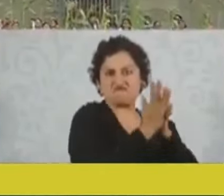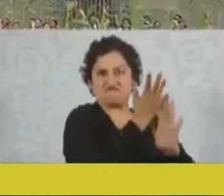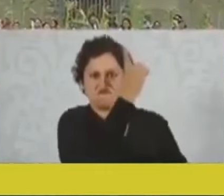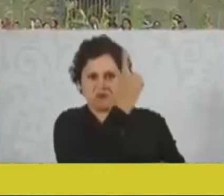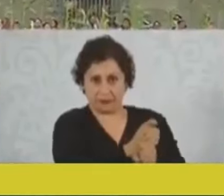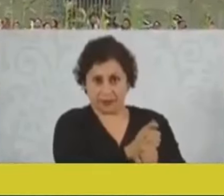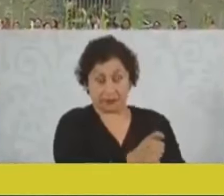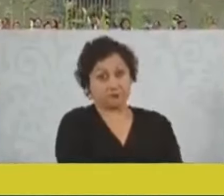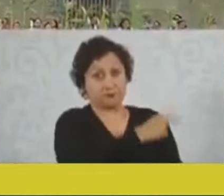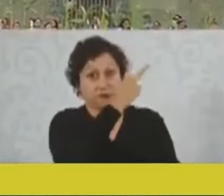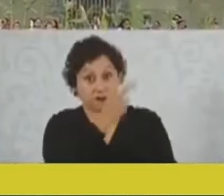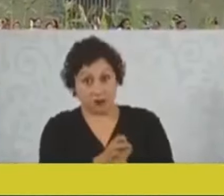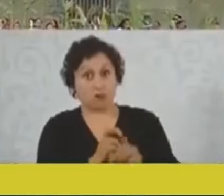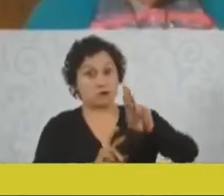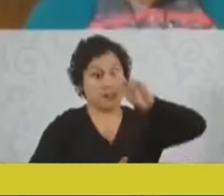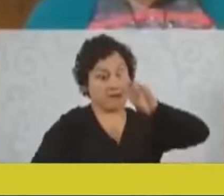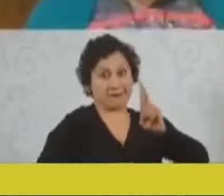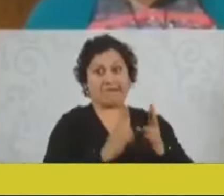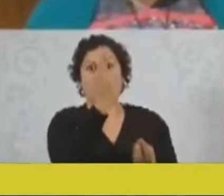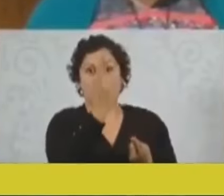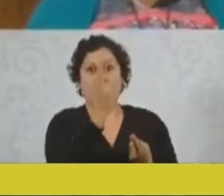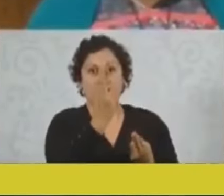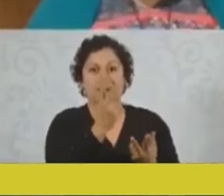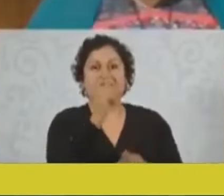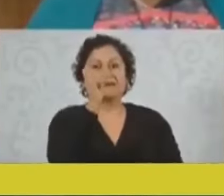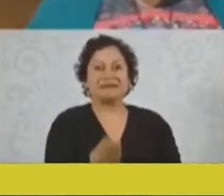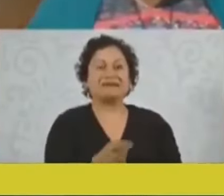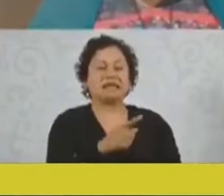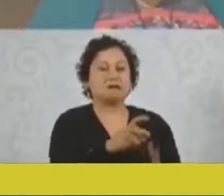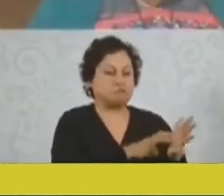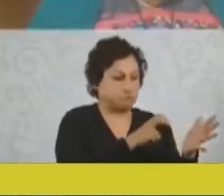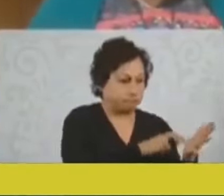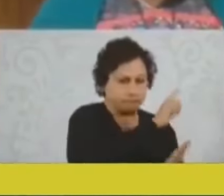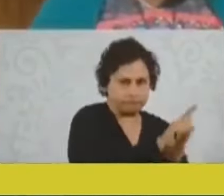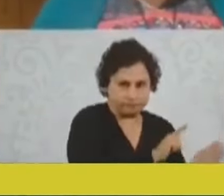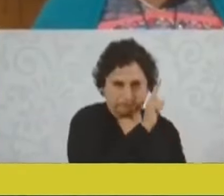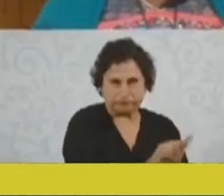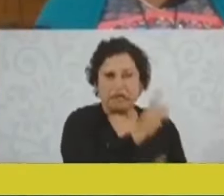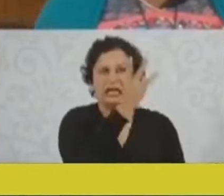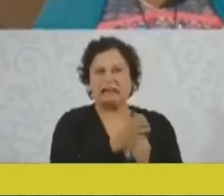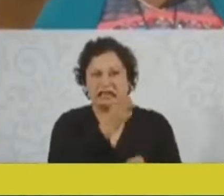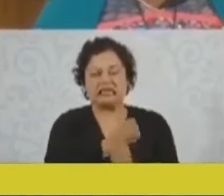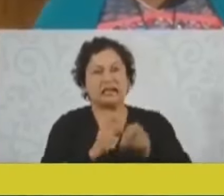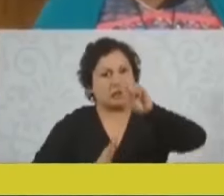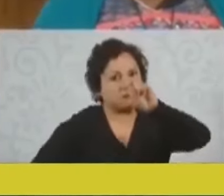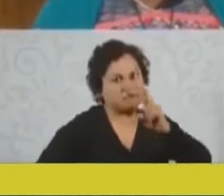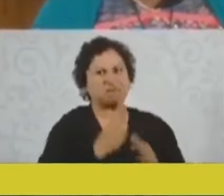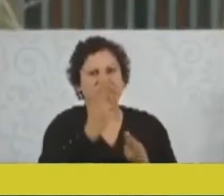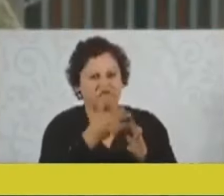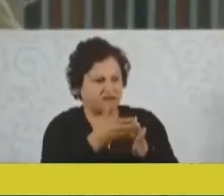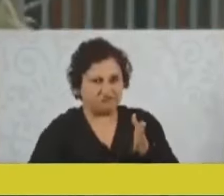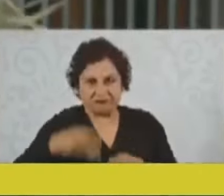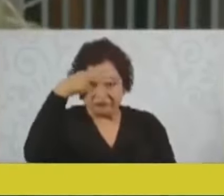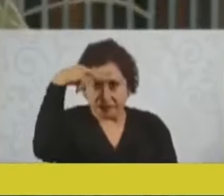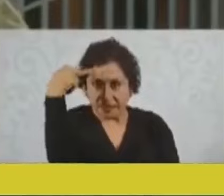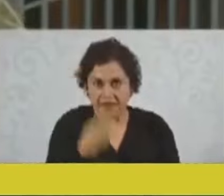second one, reform, third one, Mexican Revolution, and the fourth